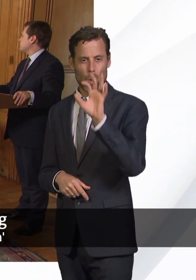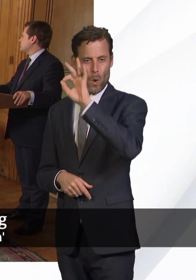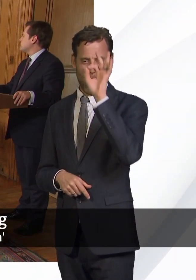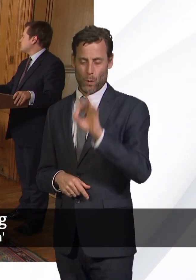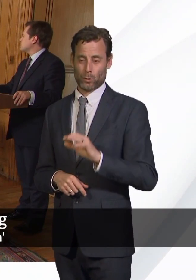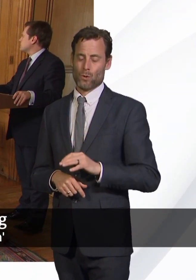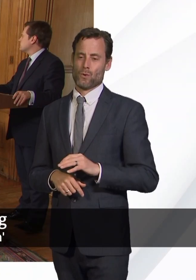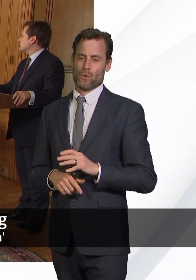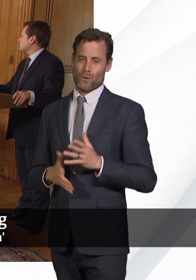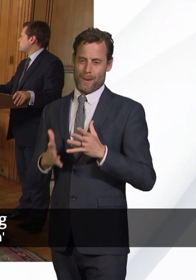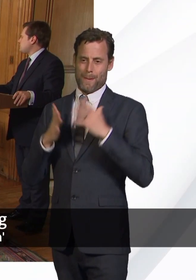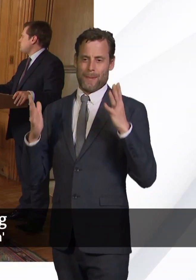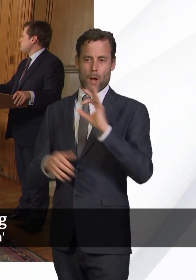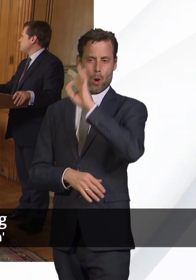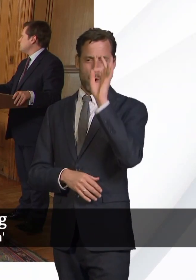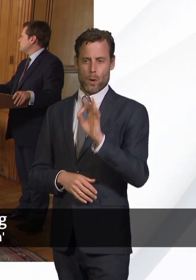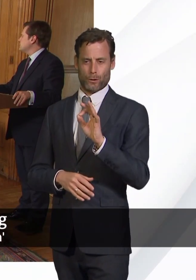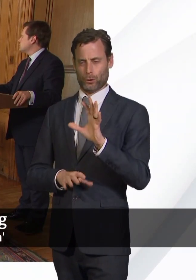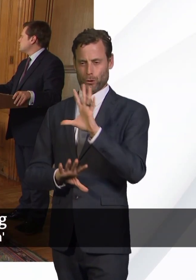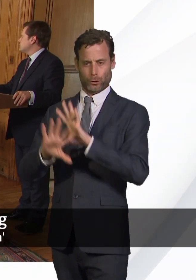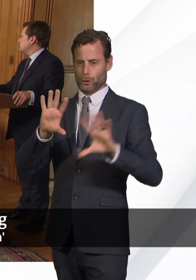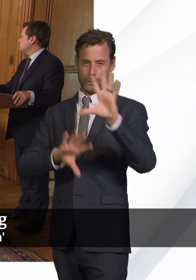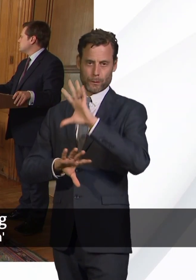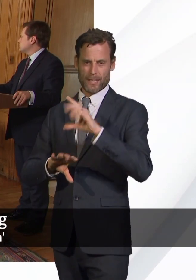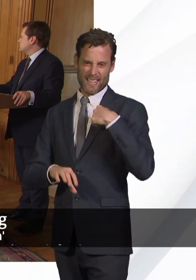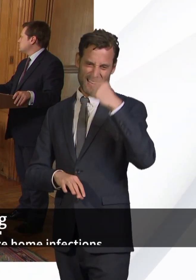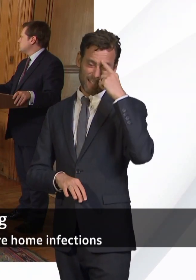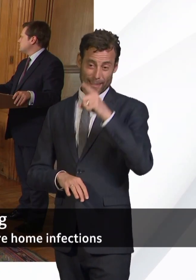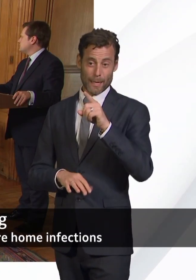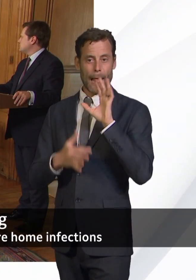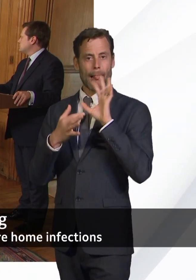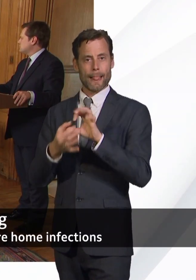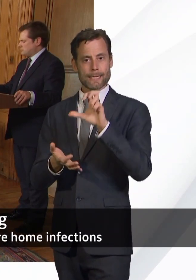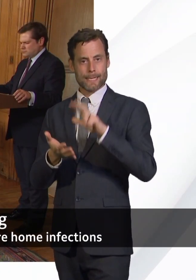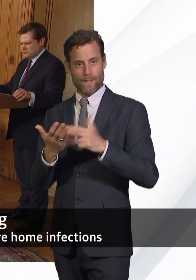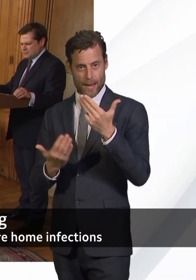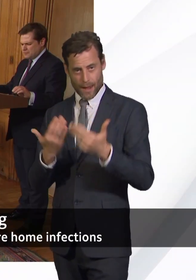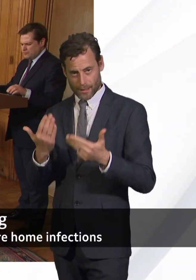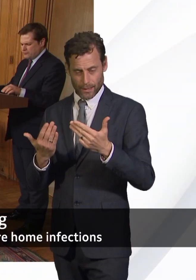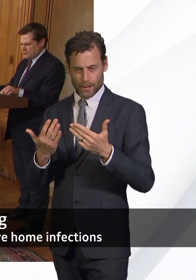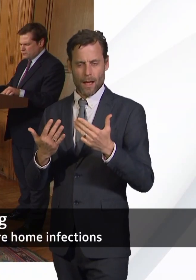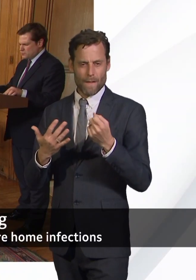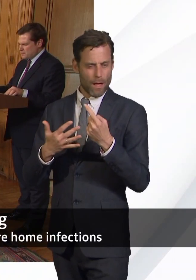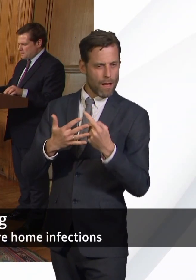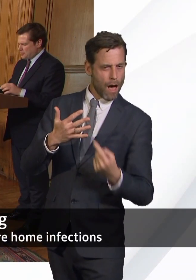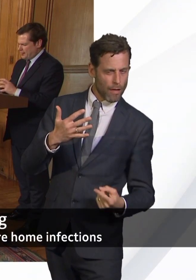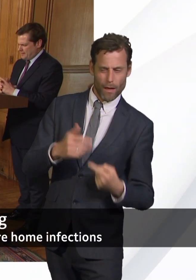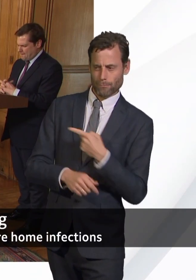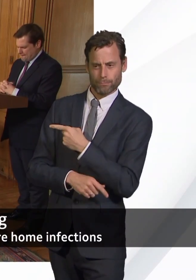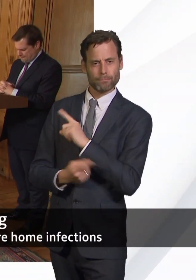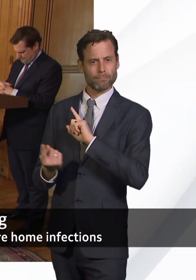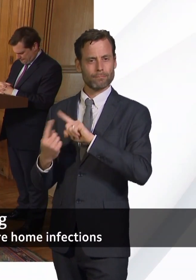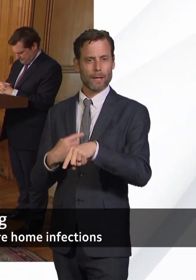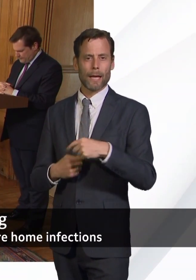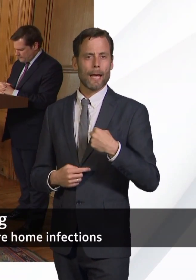I'm presuming it's in relation to coronavirus as well as the other issues. And I can't comment, I'm not